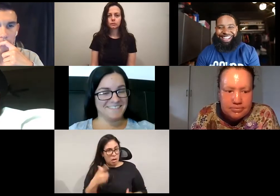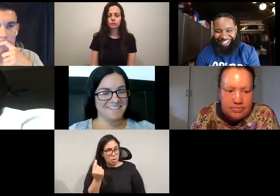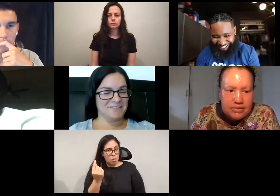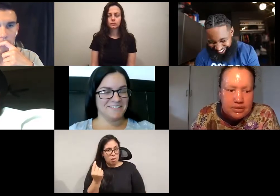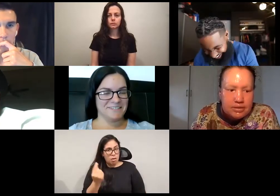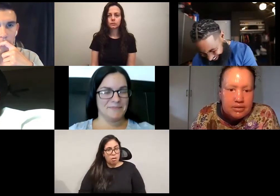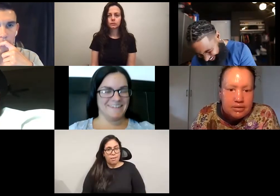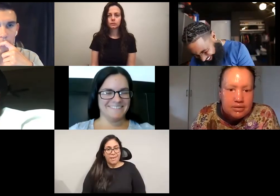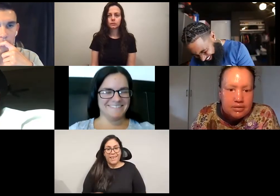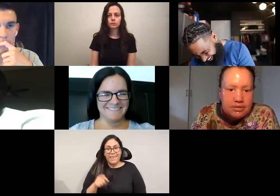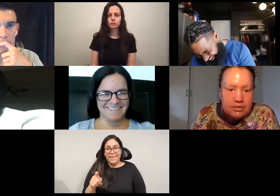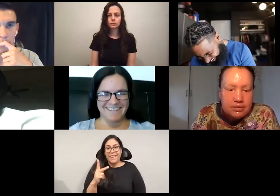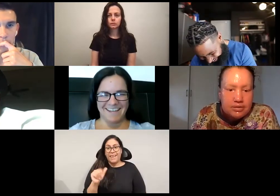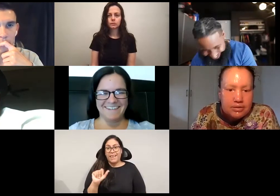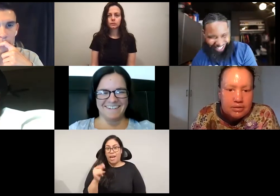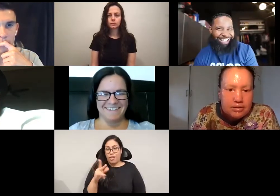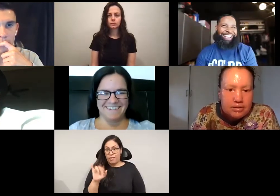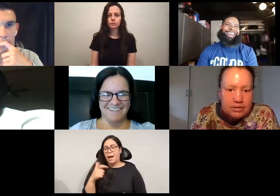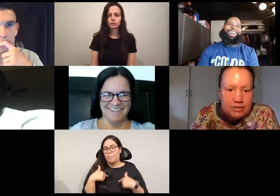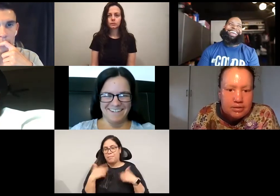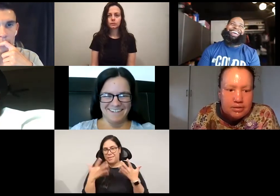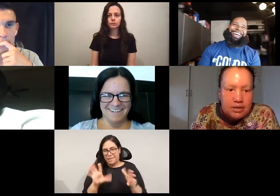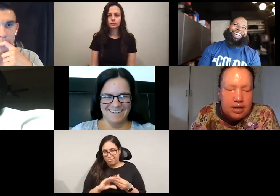And this is Catherine Dunn speaking.